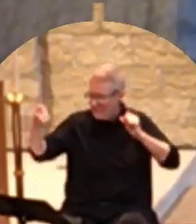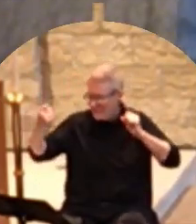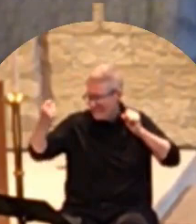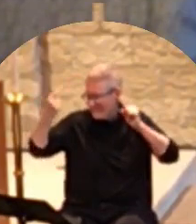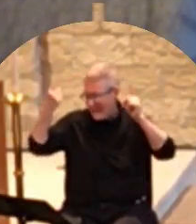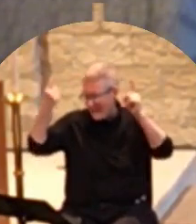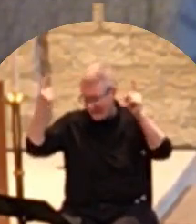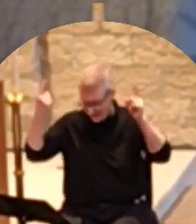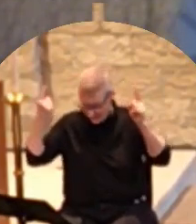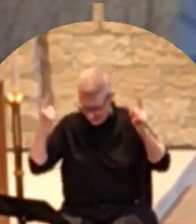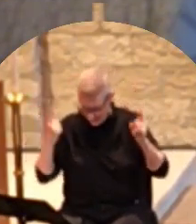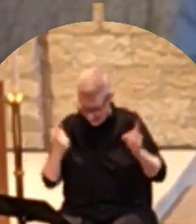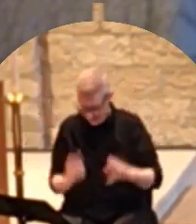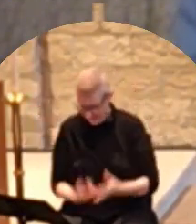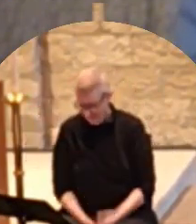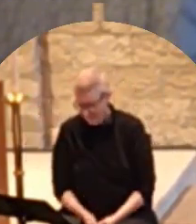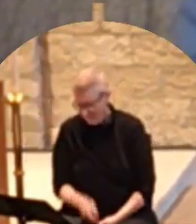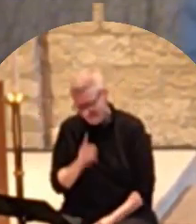understanding.